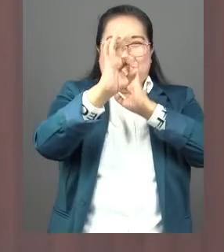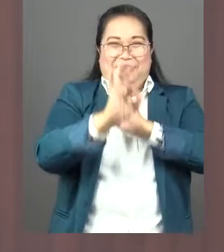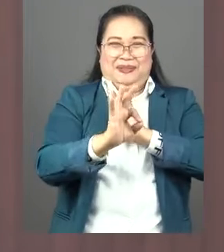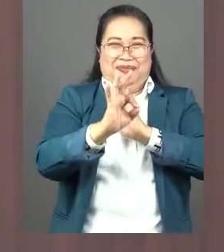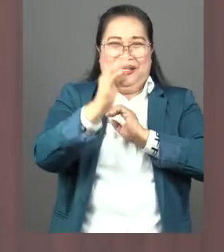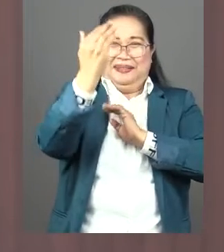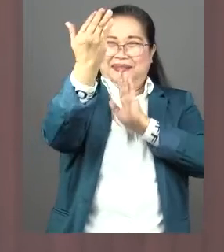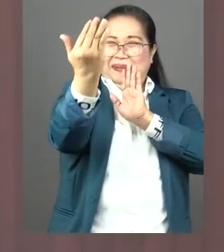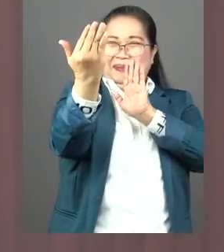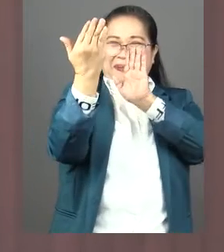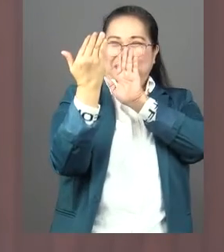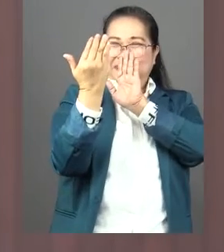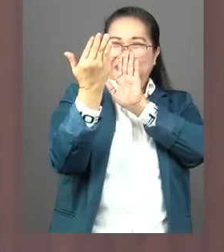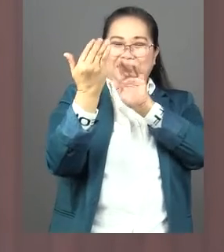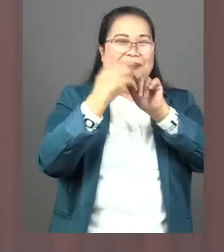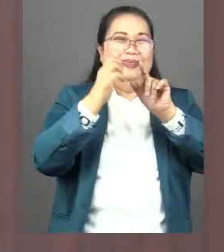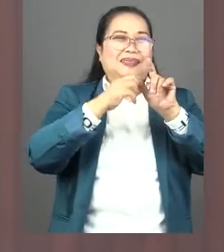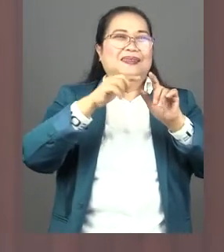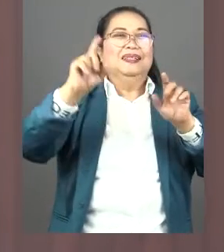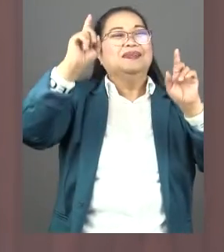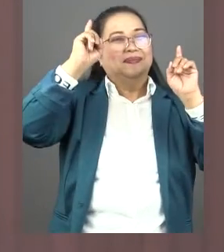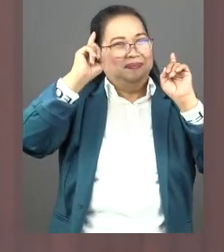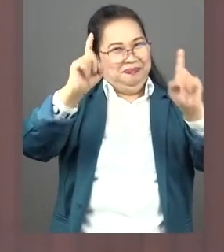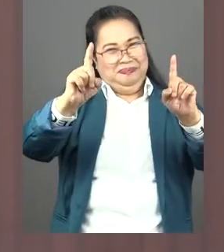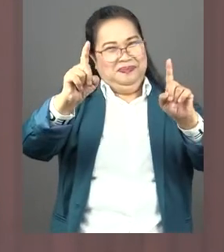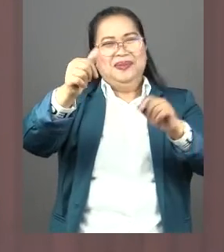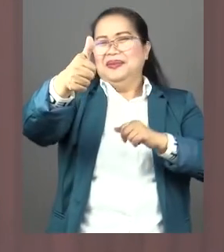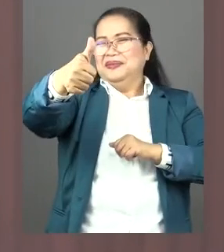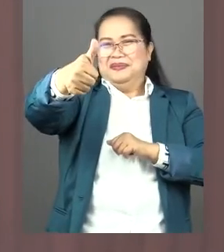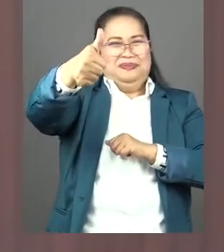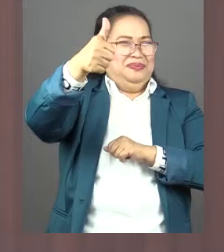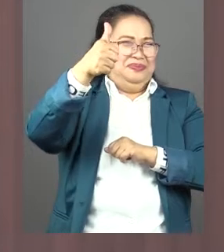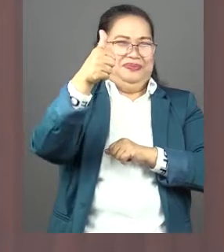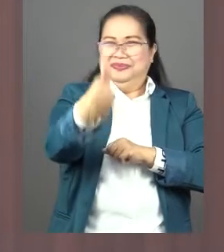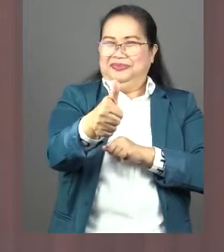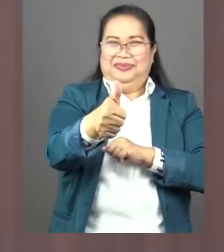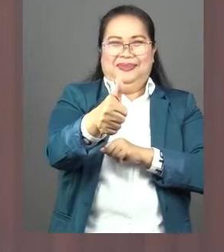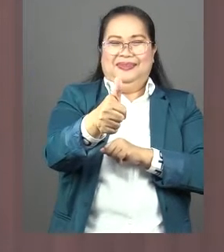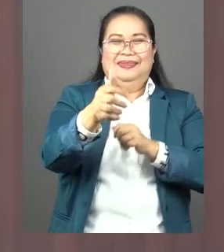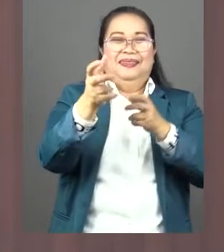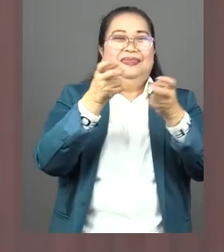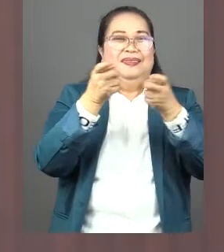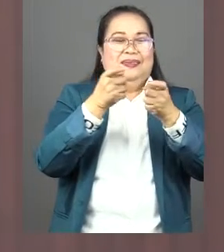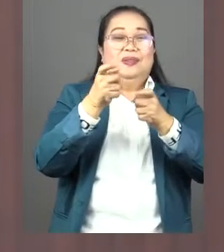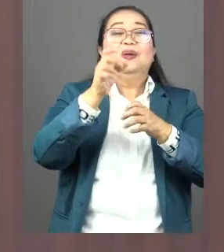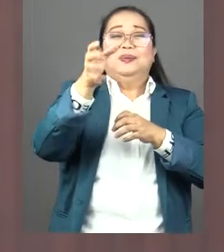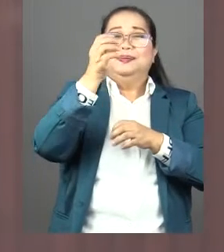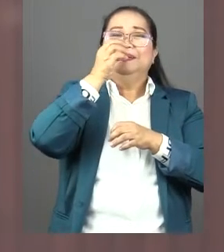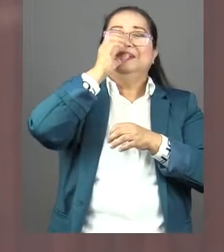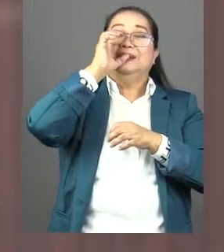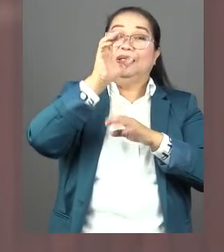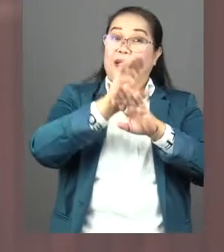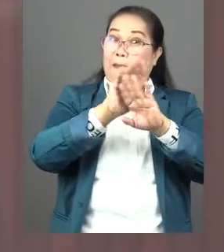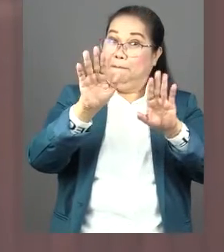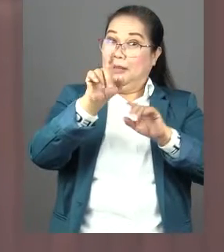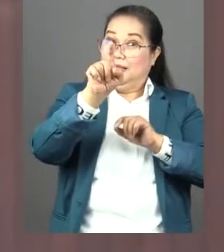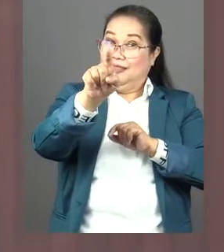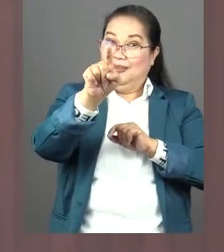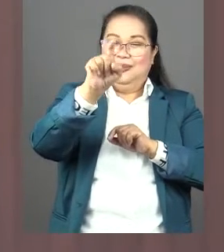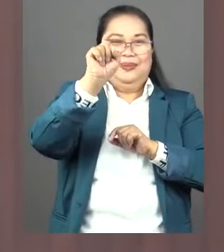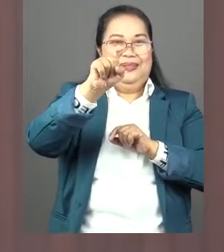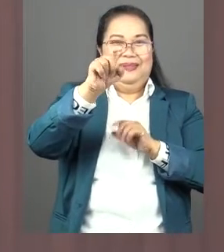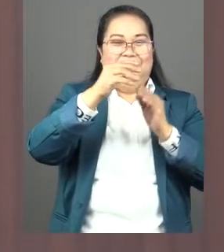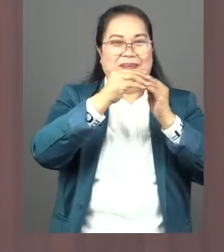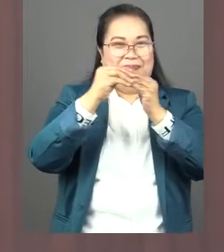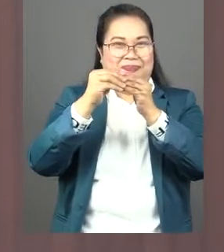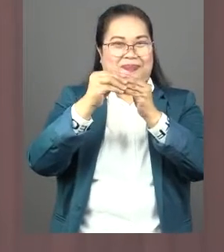It's fine. It's fine. If you can handle it, go ahead and take it. But let us all be